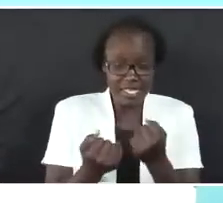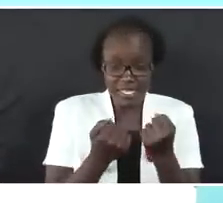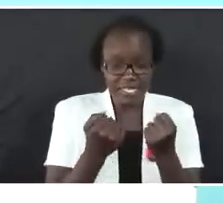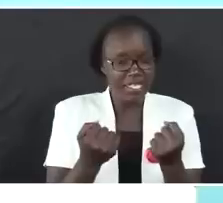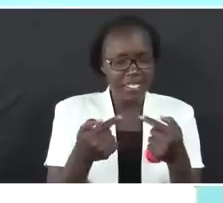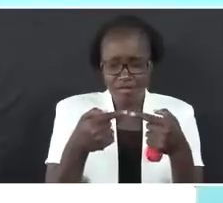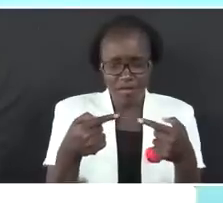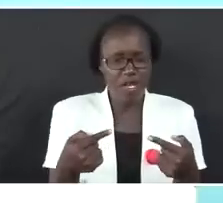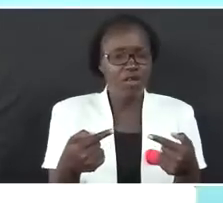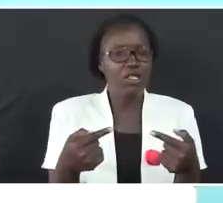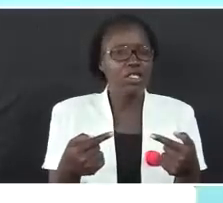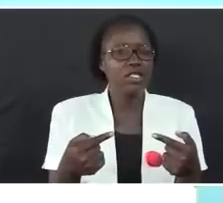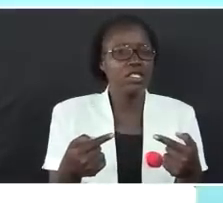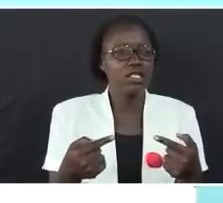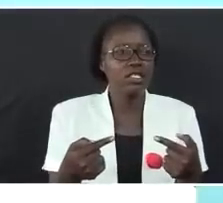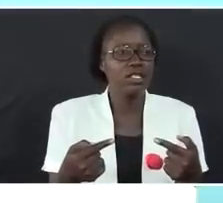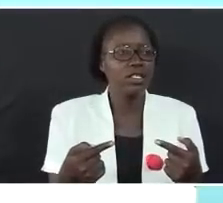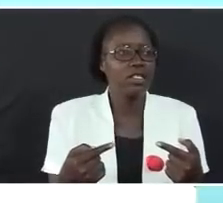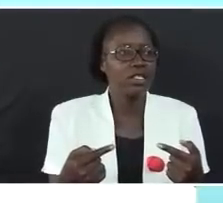antagony.